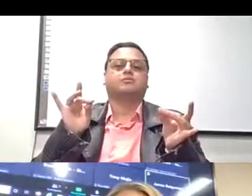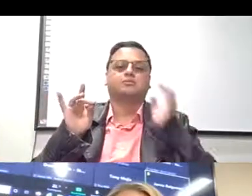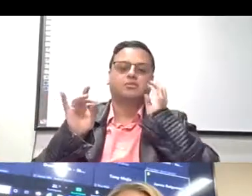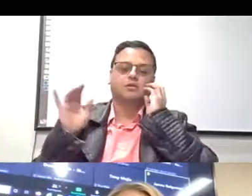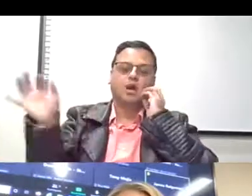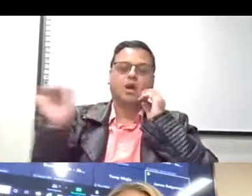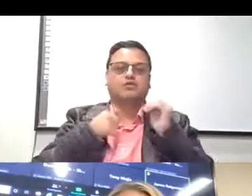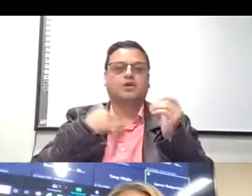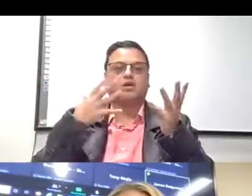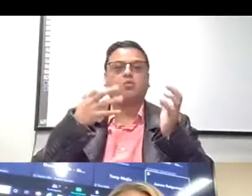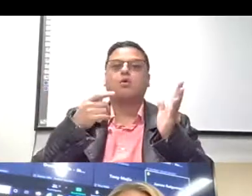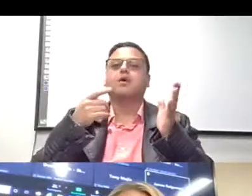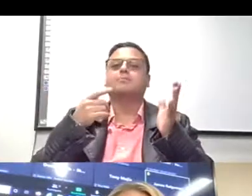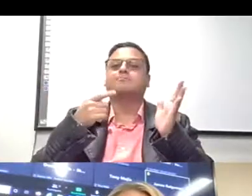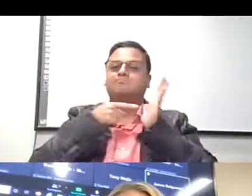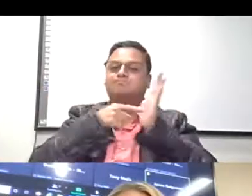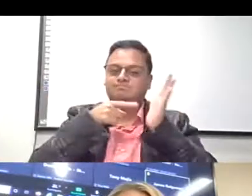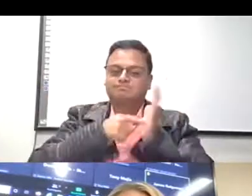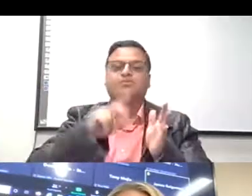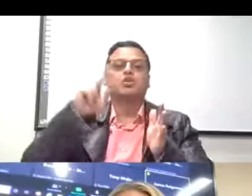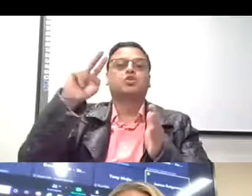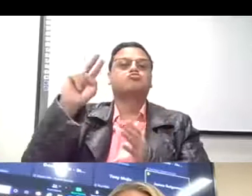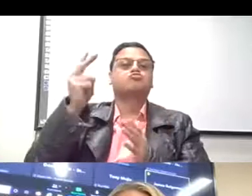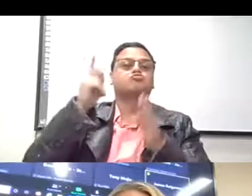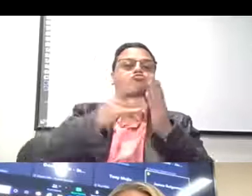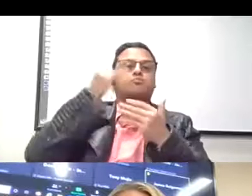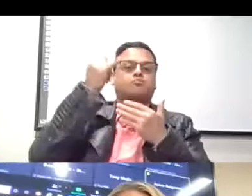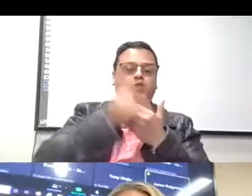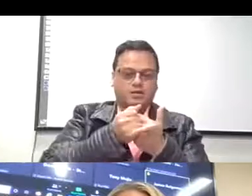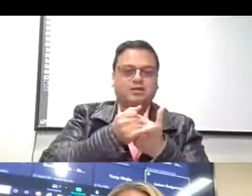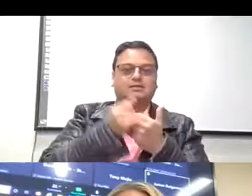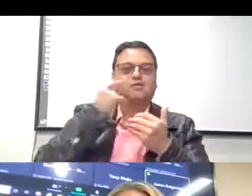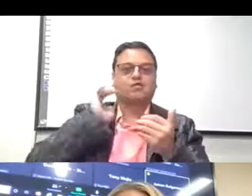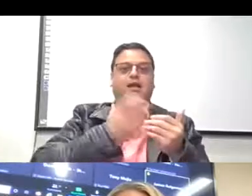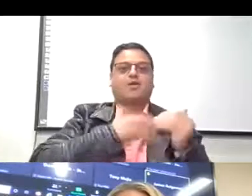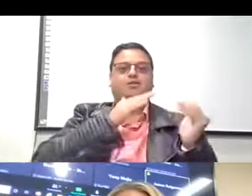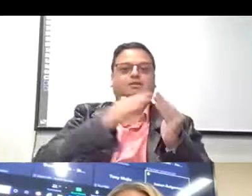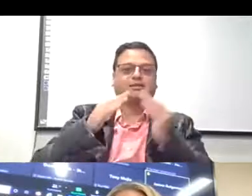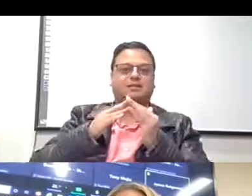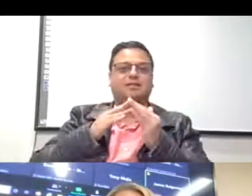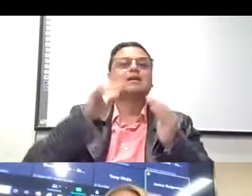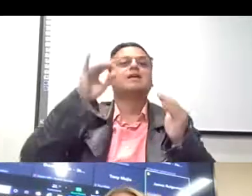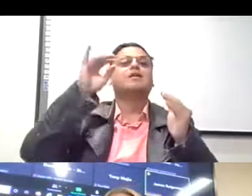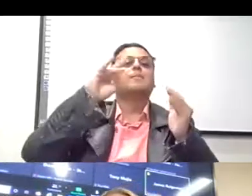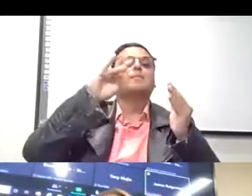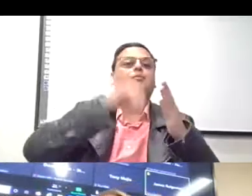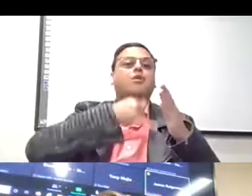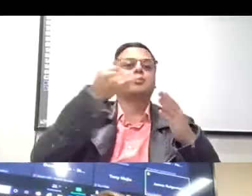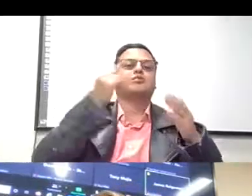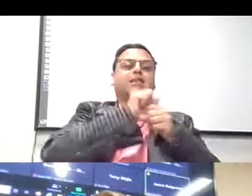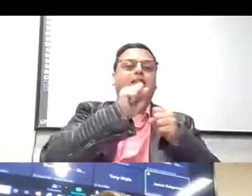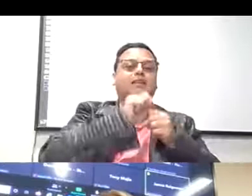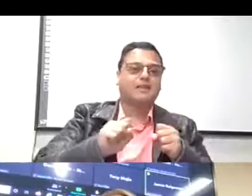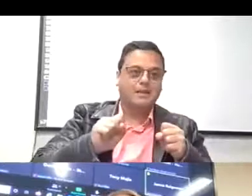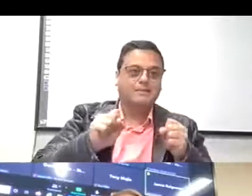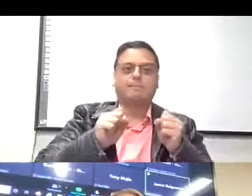also like to point out of two projects that were done in our own town. Project labor agreements ensures that you have a skilled and trained workforce.